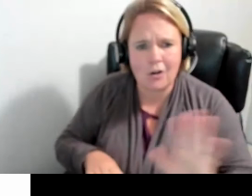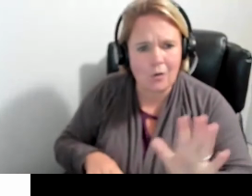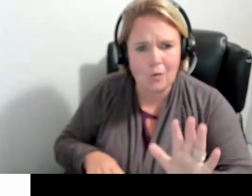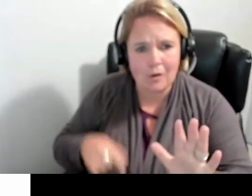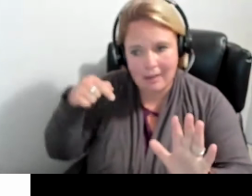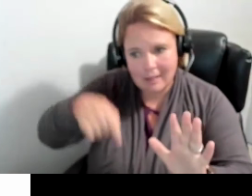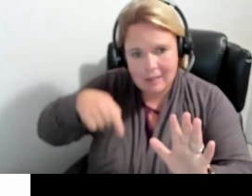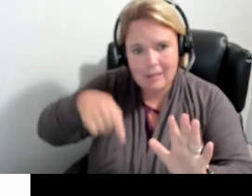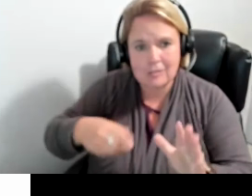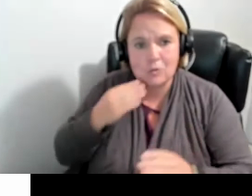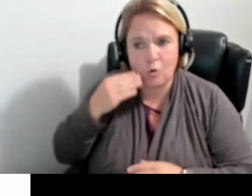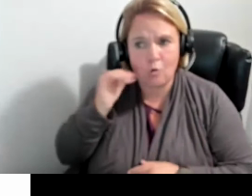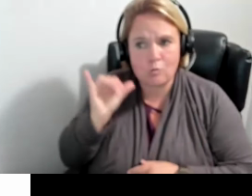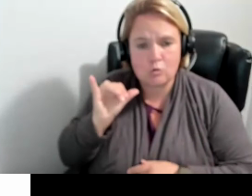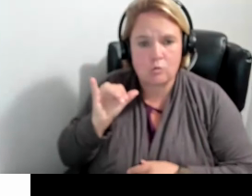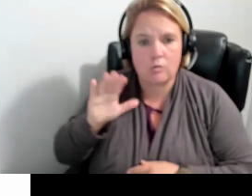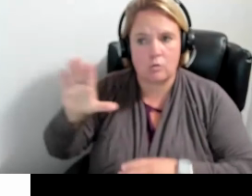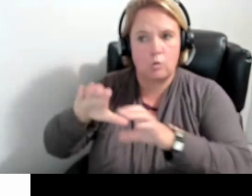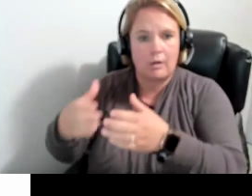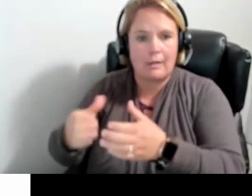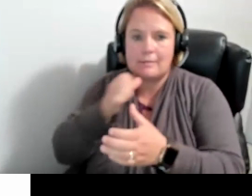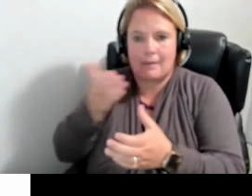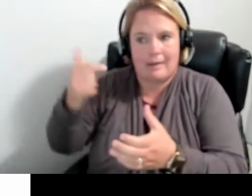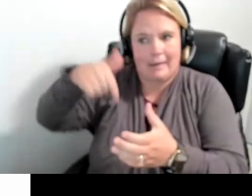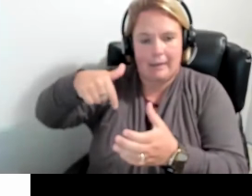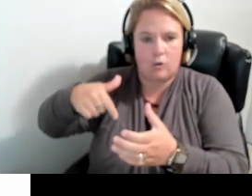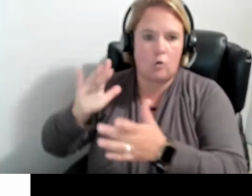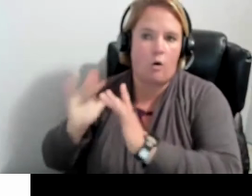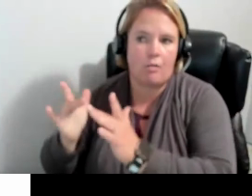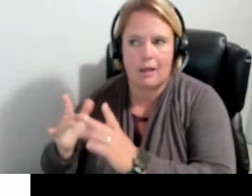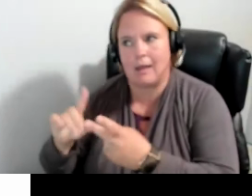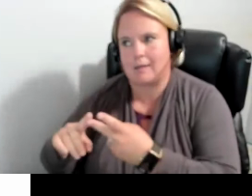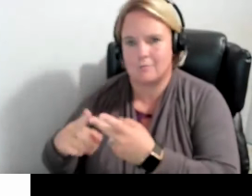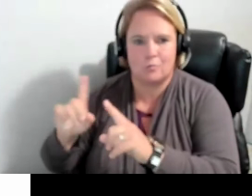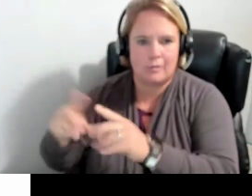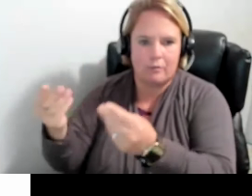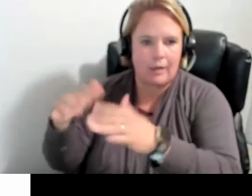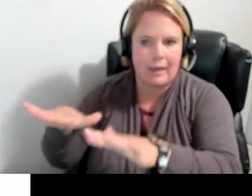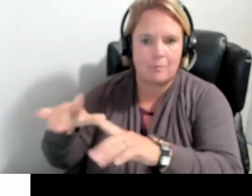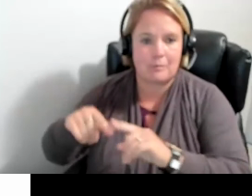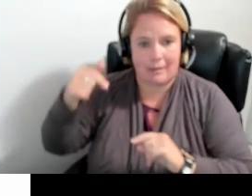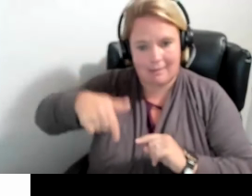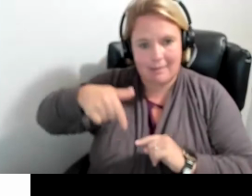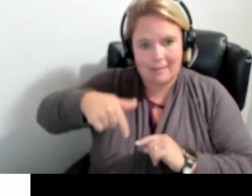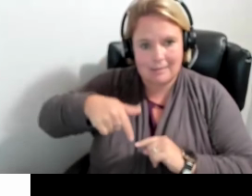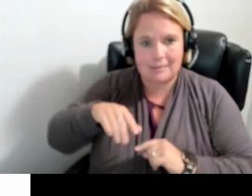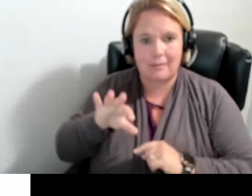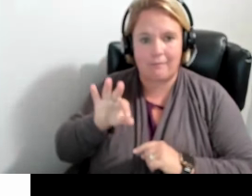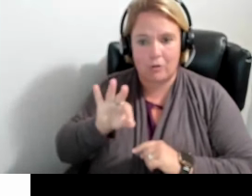home, even though your class may be somewhere else, or you're doing it online, or you're doing it. This is still your home here at Fresno